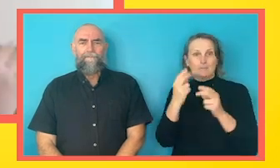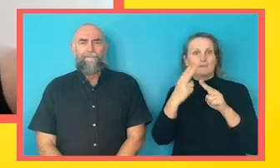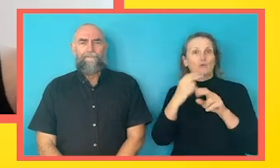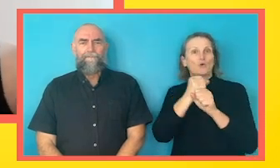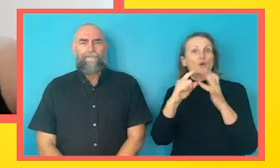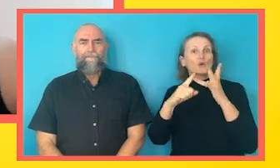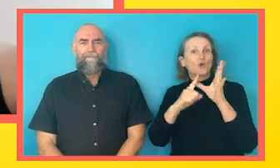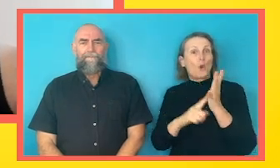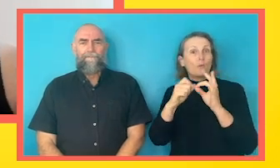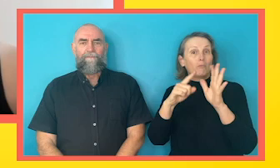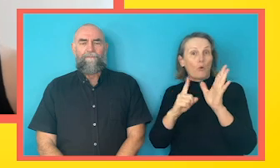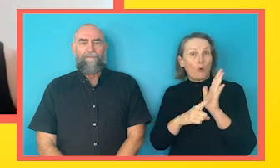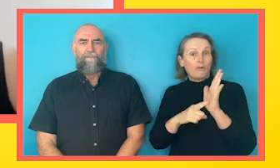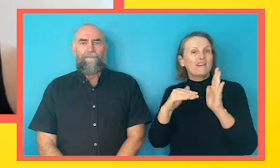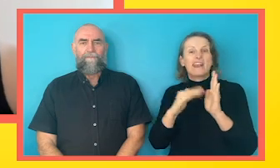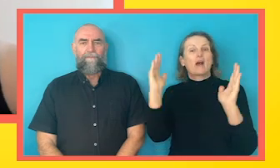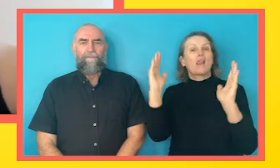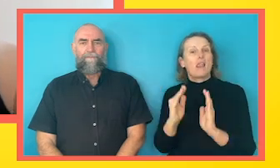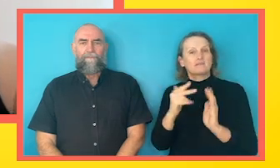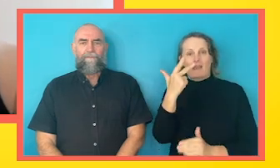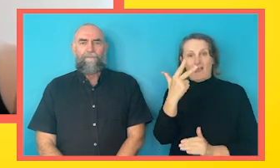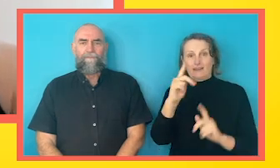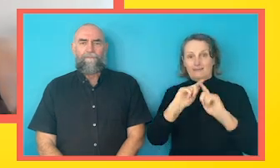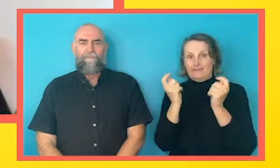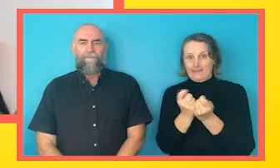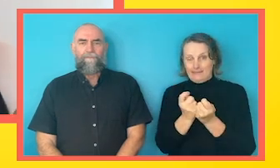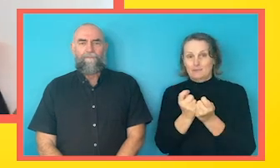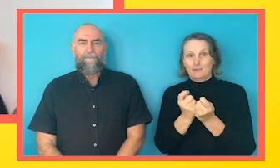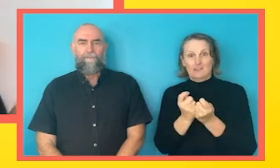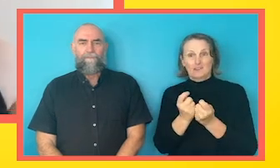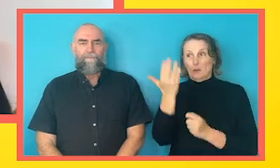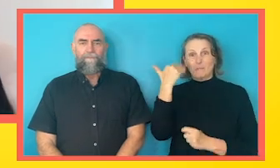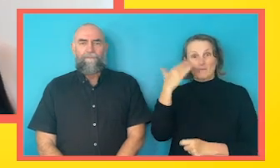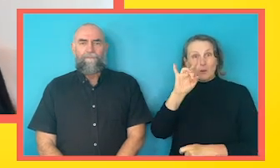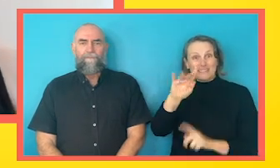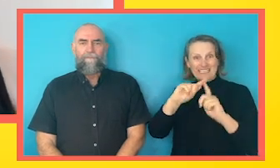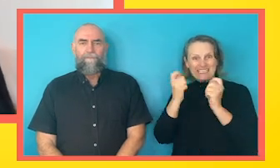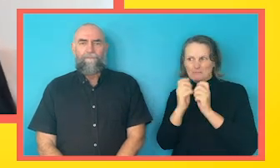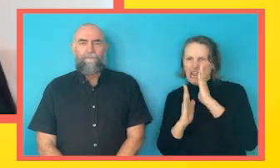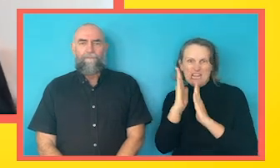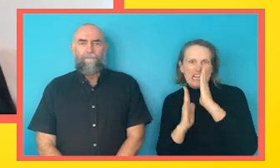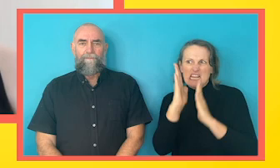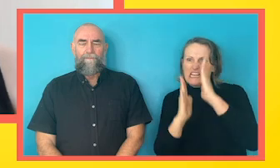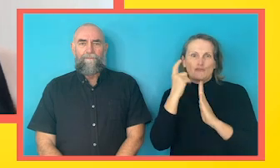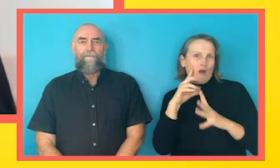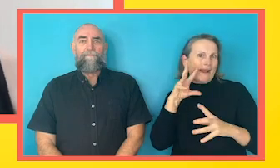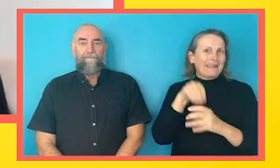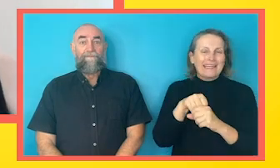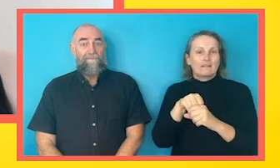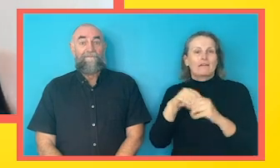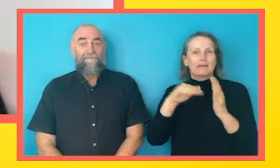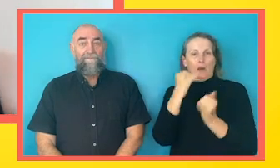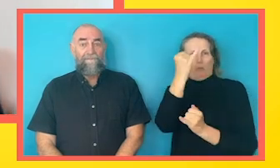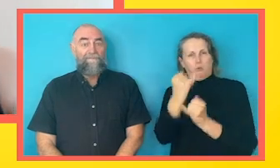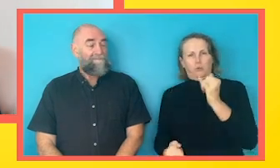they've cut it back to 8 teams now moving forward. So what was already a ruthless qualification process has become